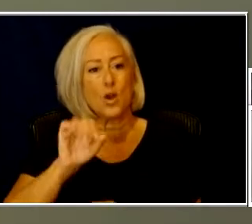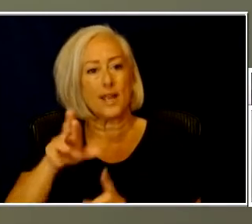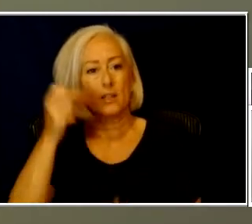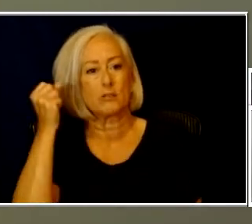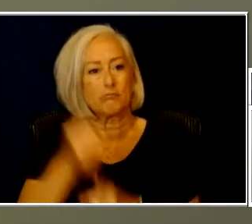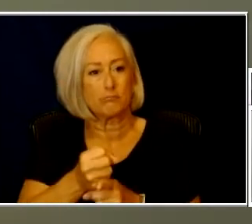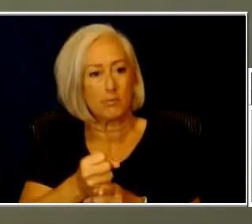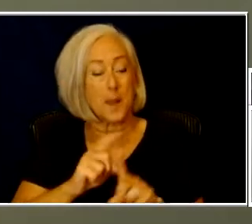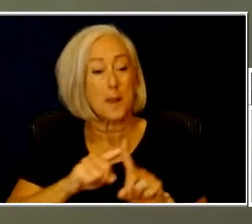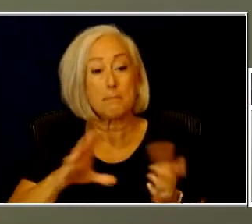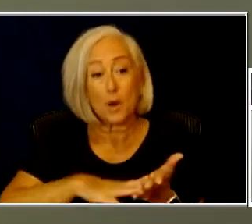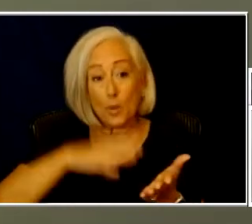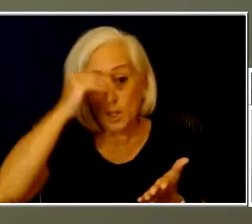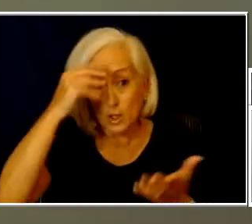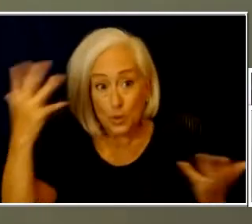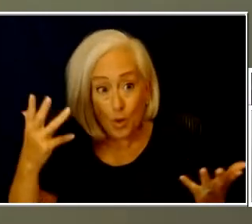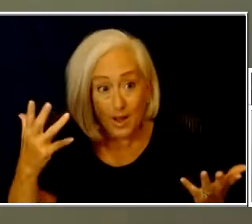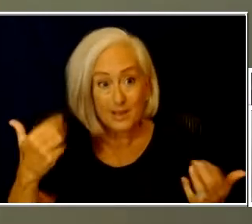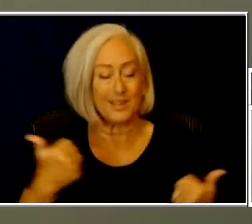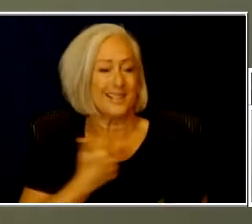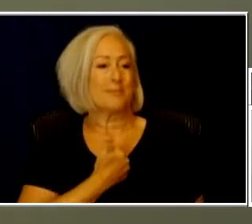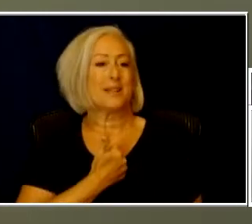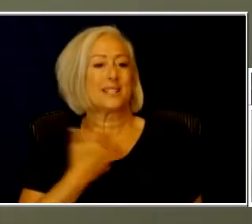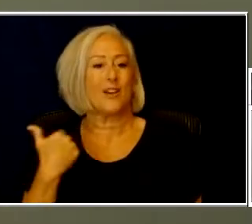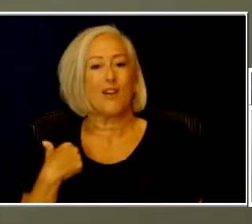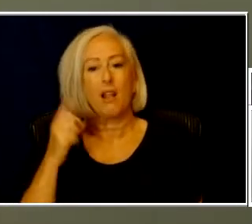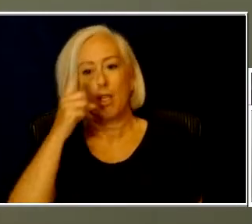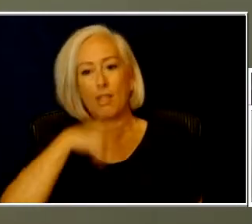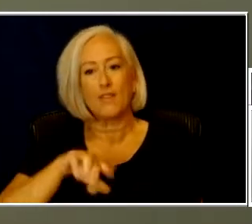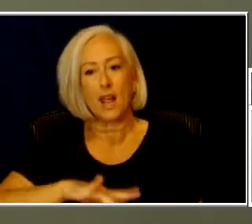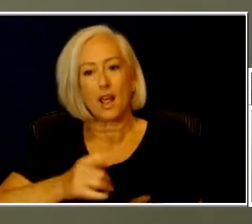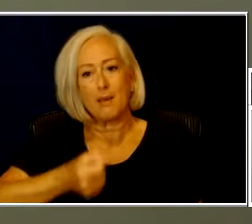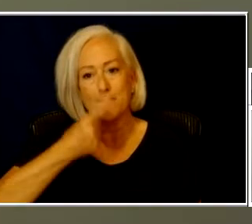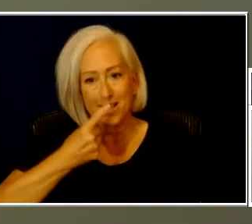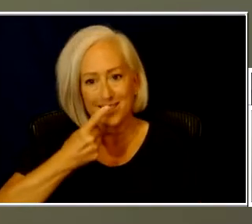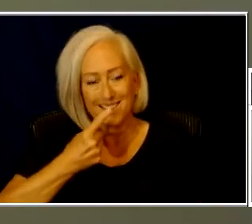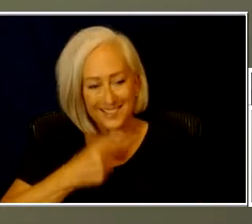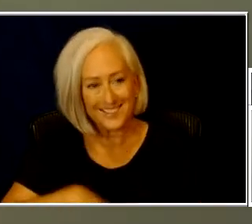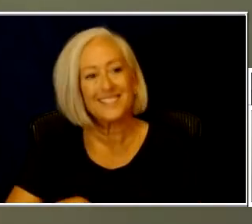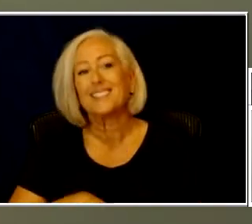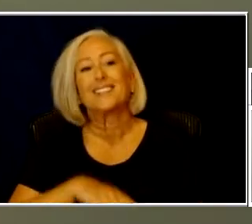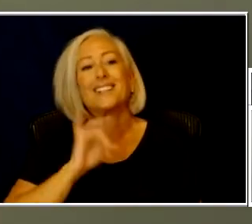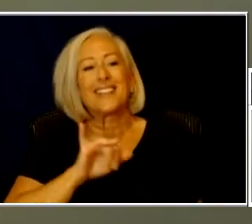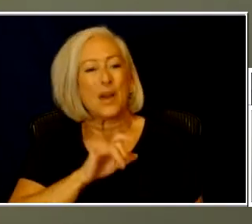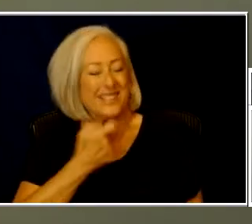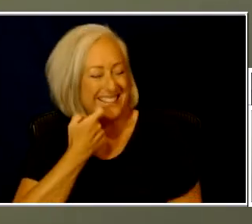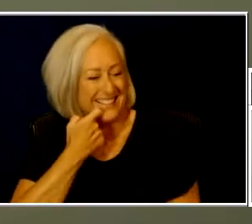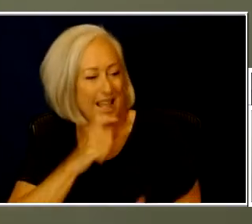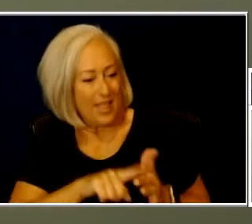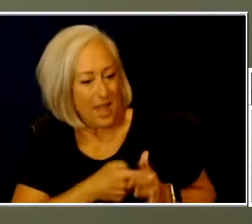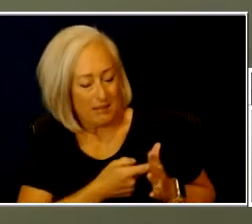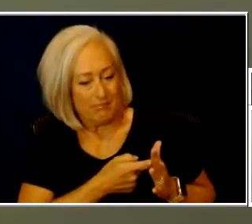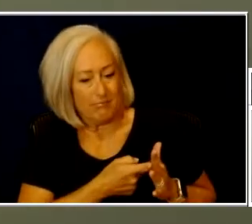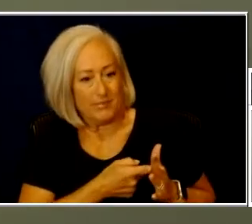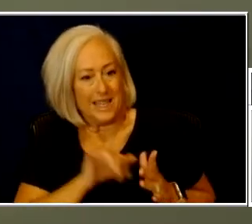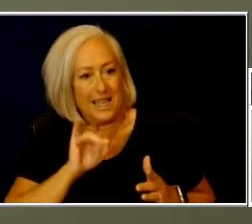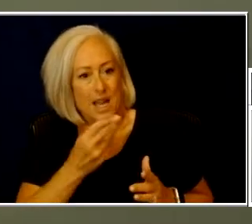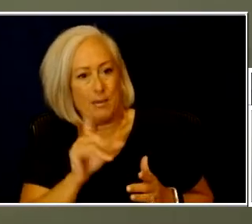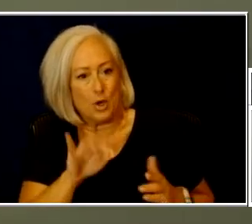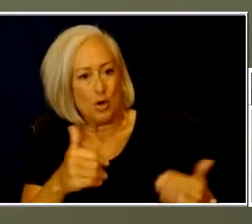back that I was actually on the placebo. But that was the very beginning of when the trials for the PARP inhibitors were coming